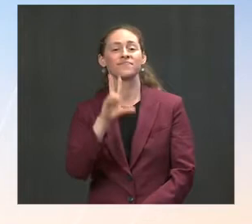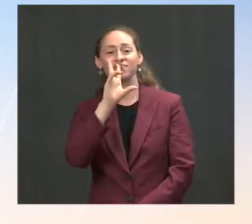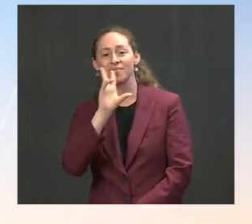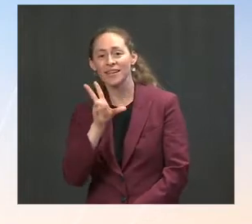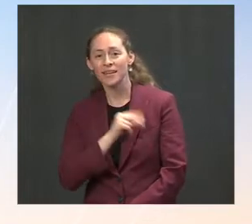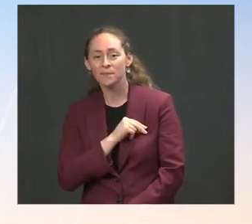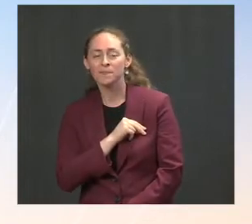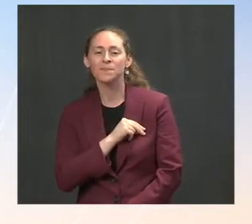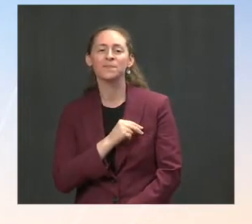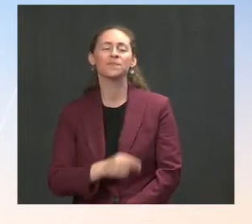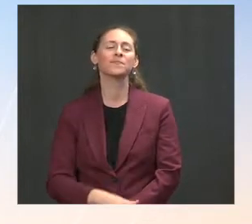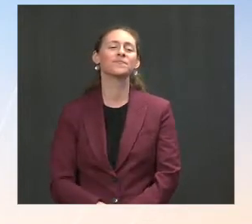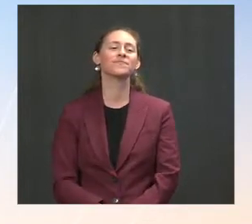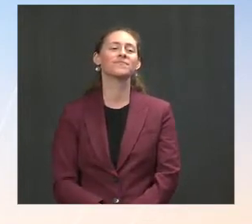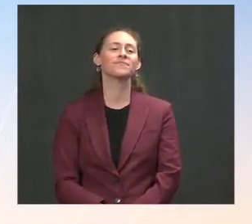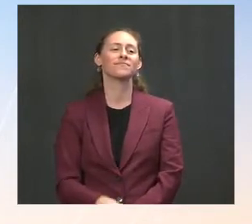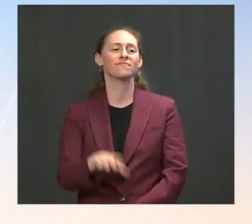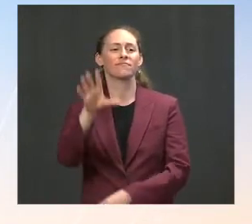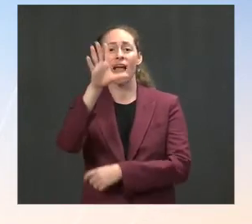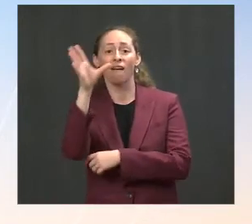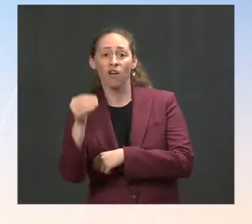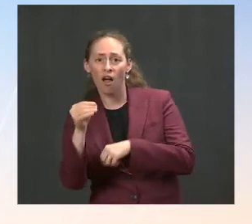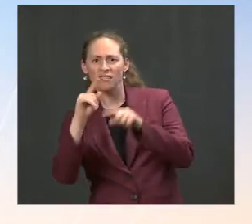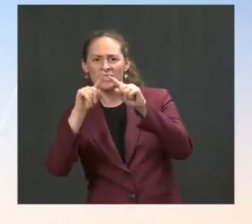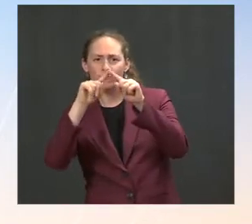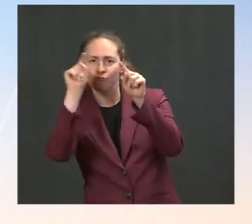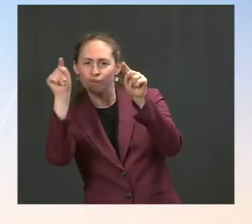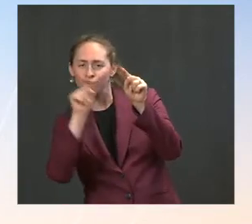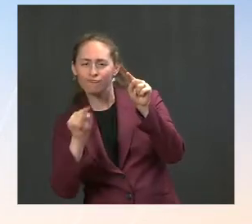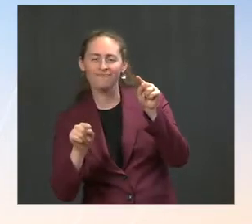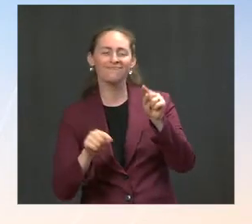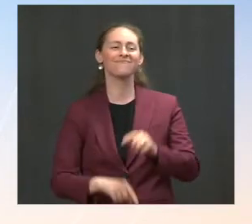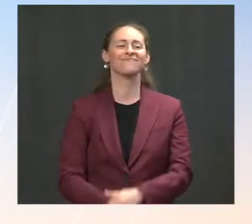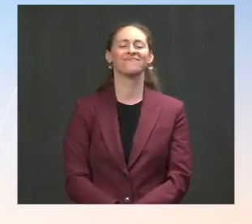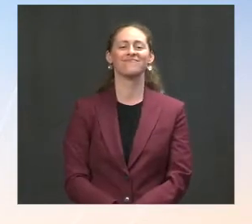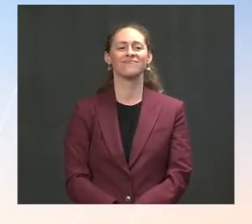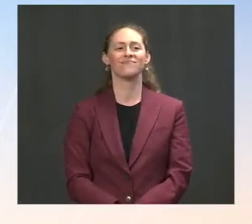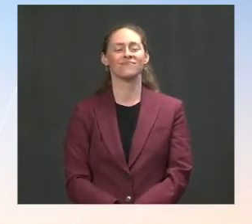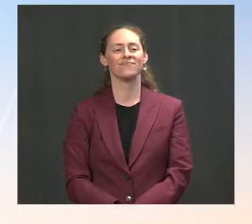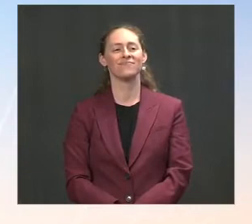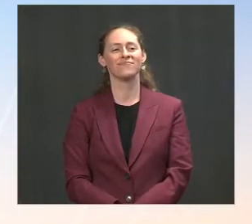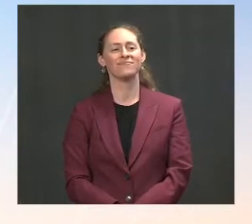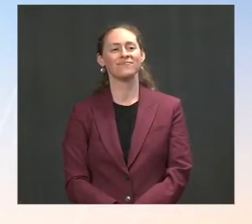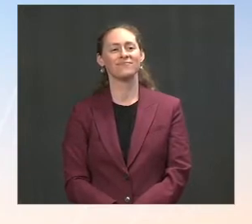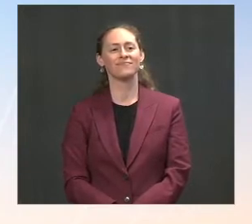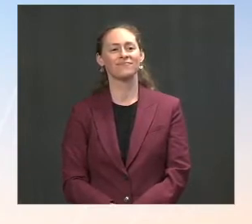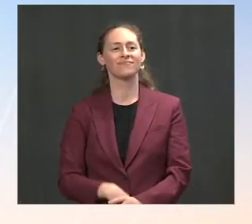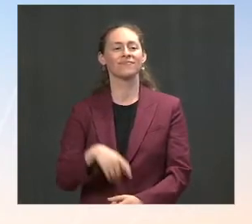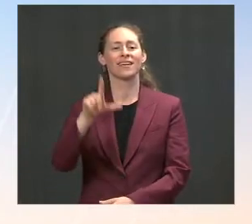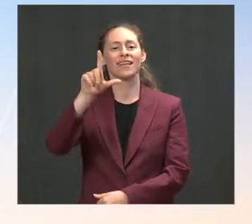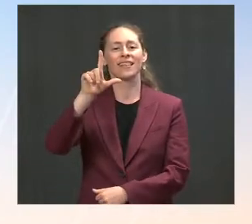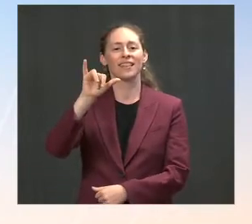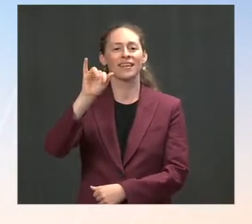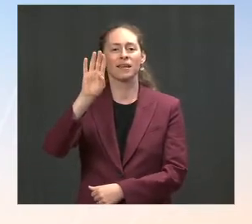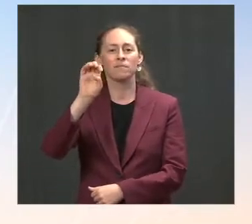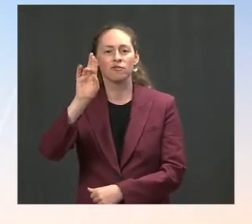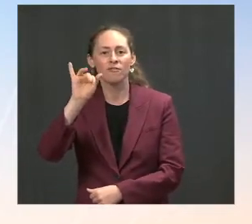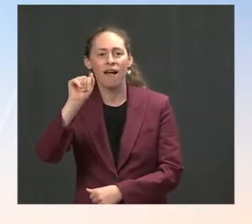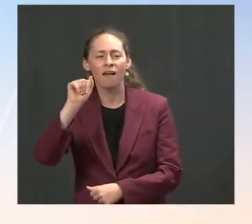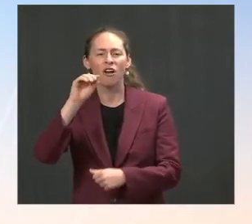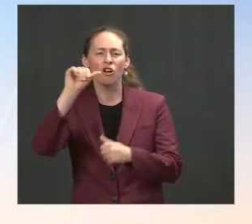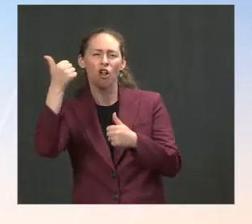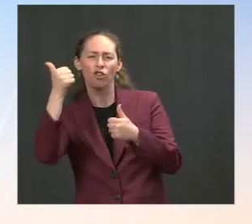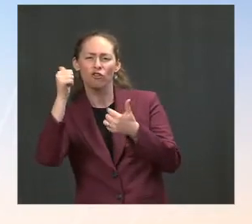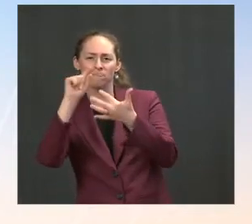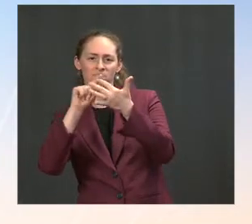Mozambique, Benin, Morocco, Tajikistan, Colombia, Madagascar, Liberia, and Eswatini. Our teams across the government are